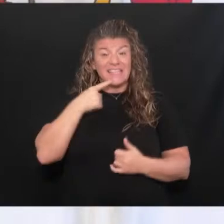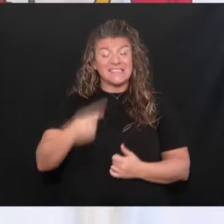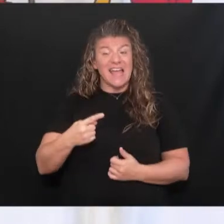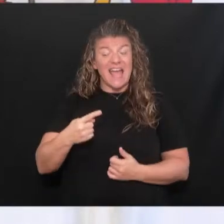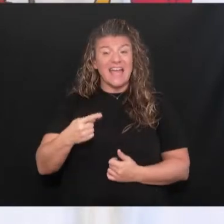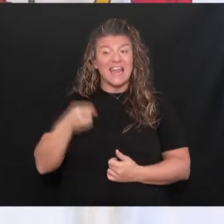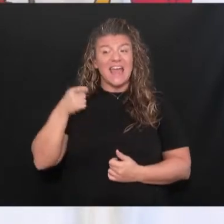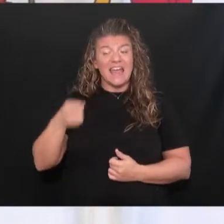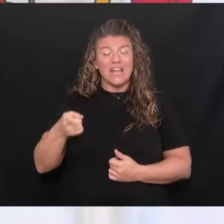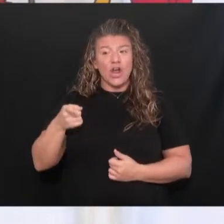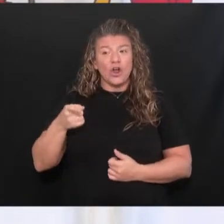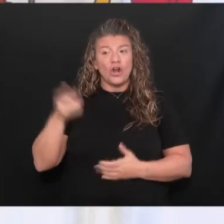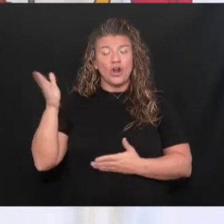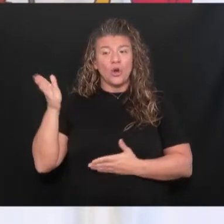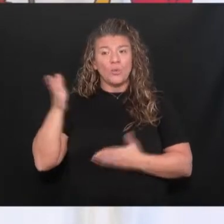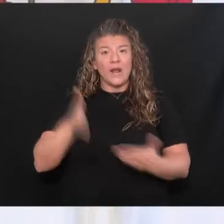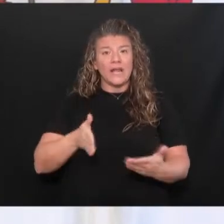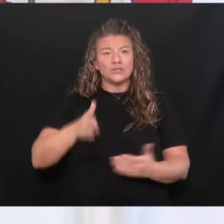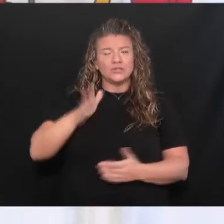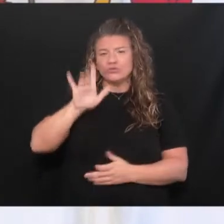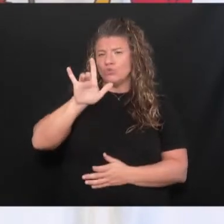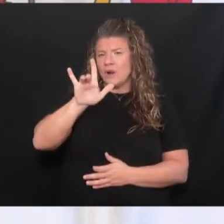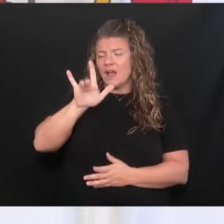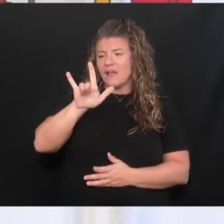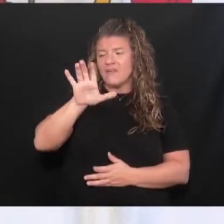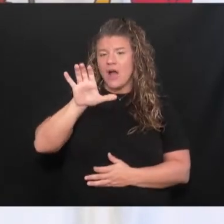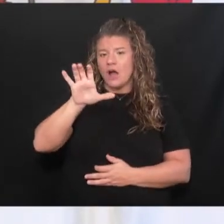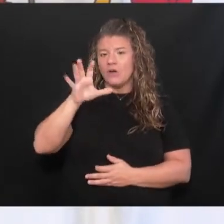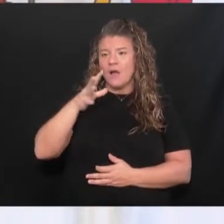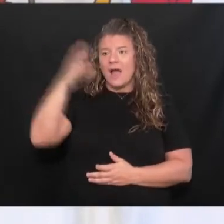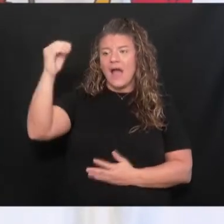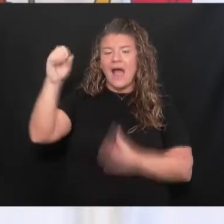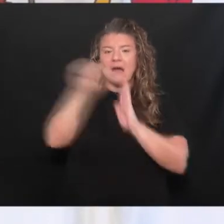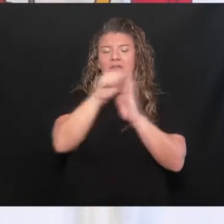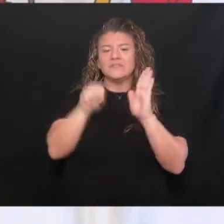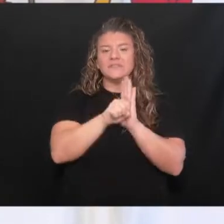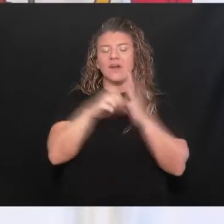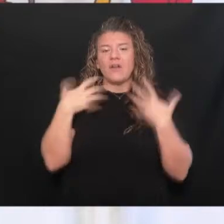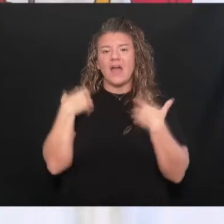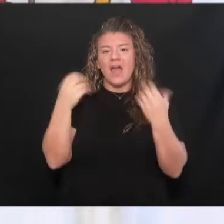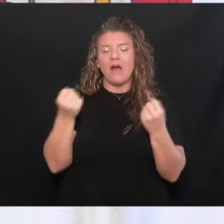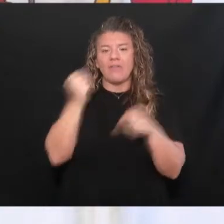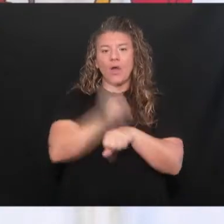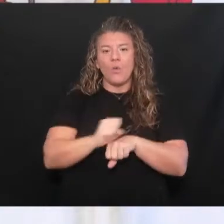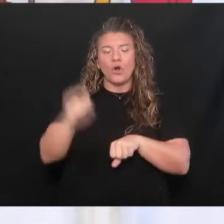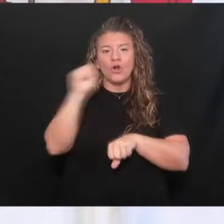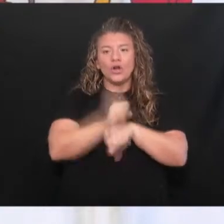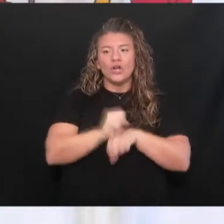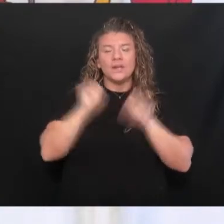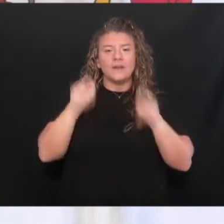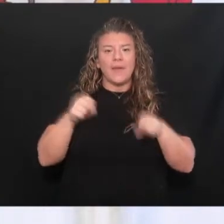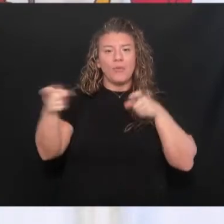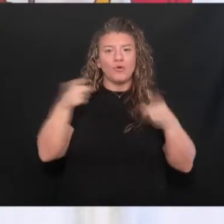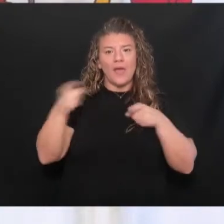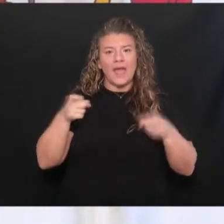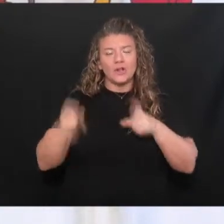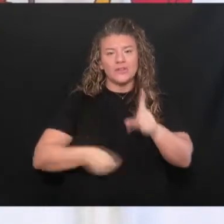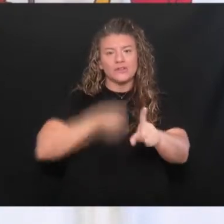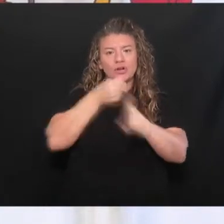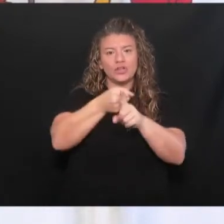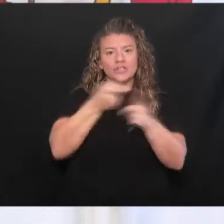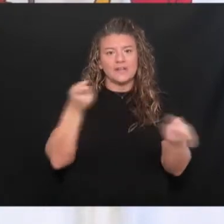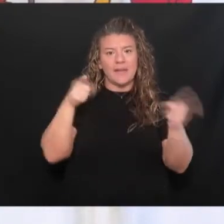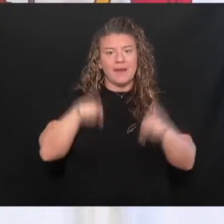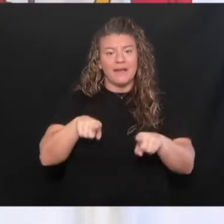in 2,500 out-of-state healthcare workers to be able to handle the surge that's going on